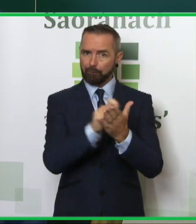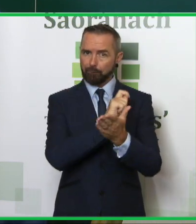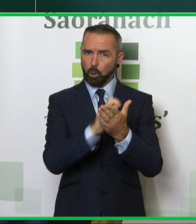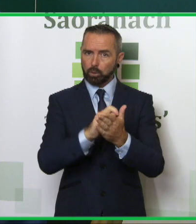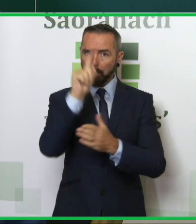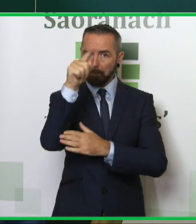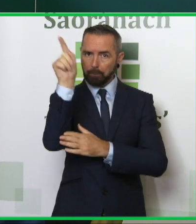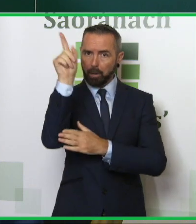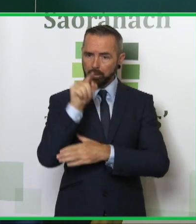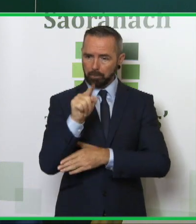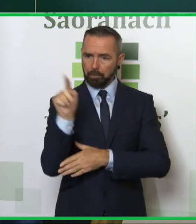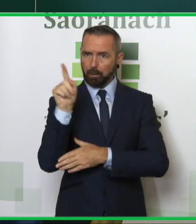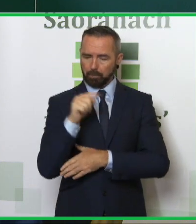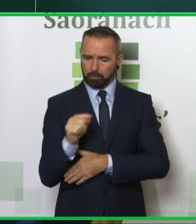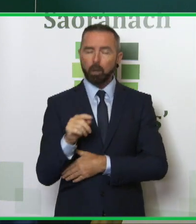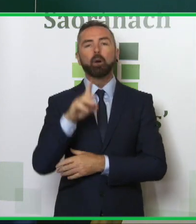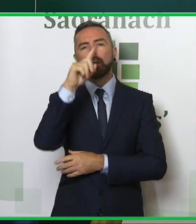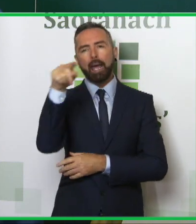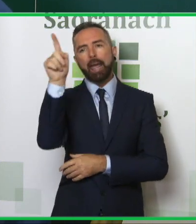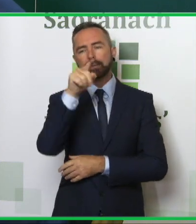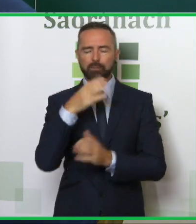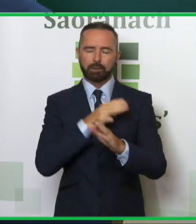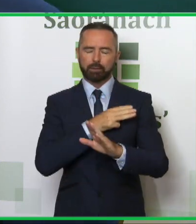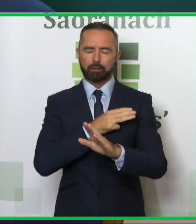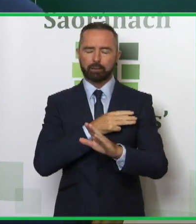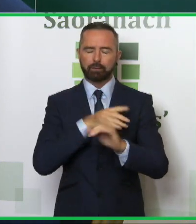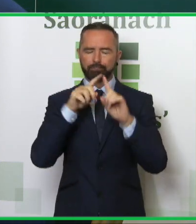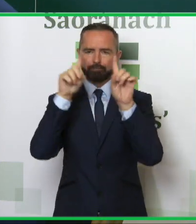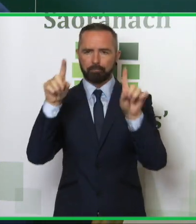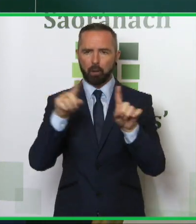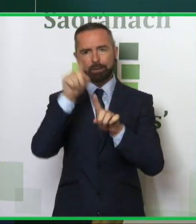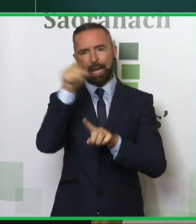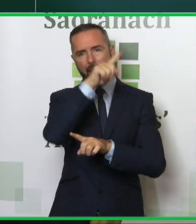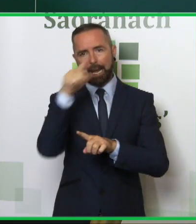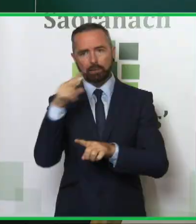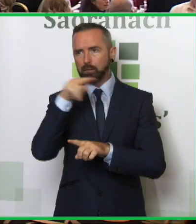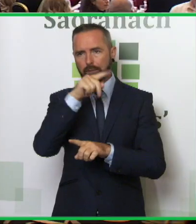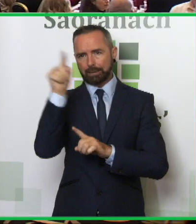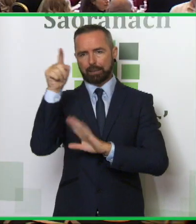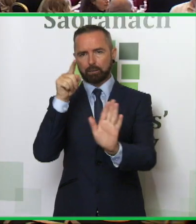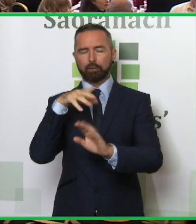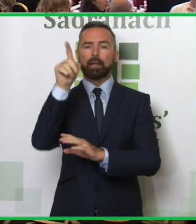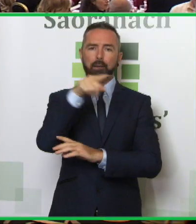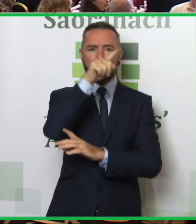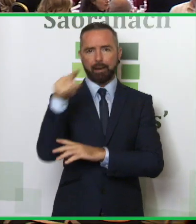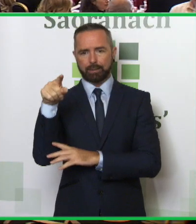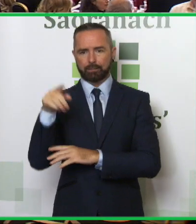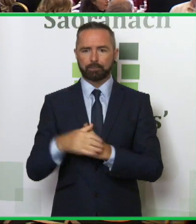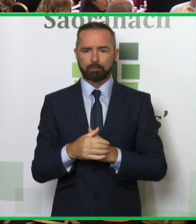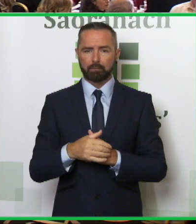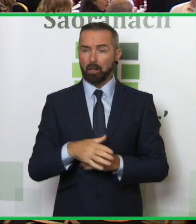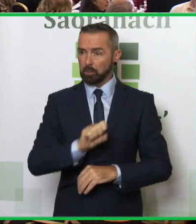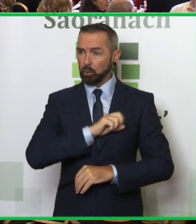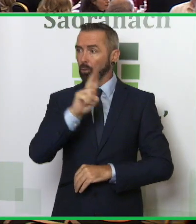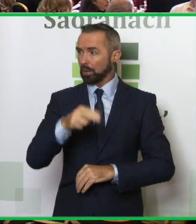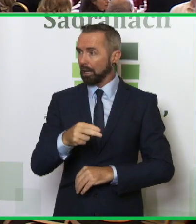first preference for what should be done for all drugs. Okay. Thank you. So again, I think we can well do this in 15,